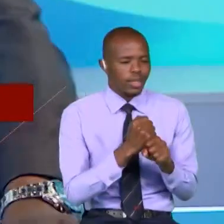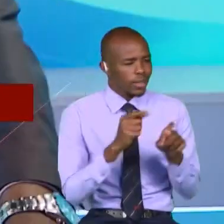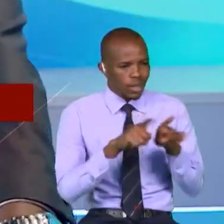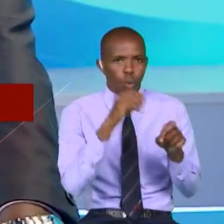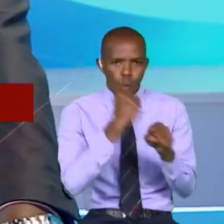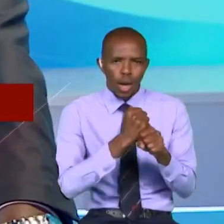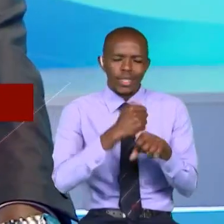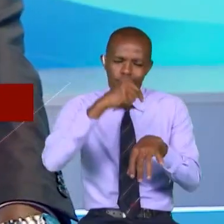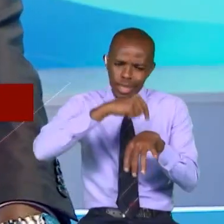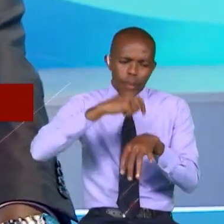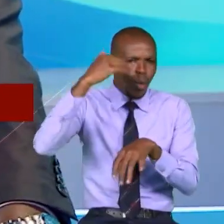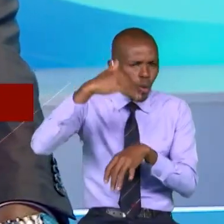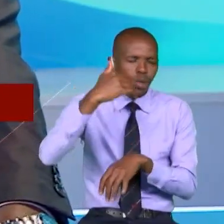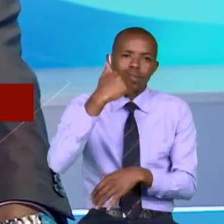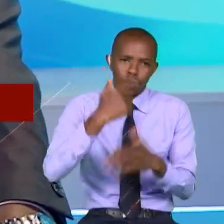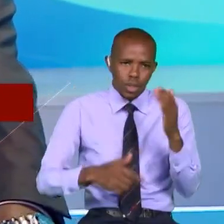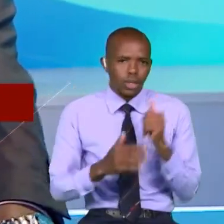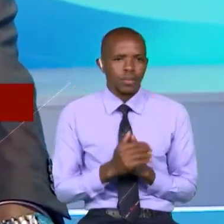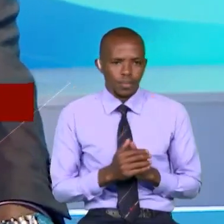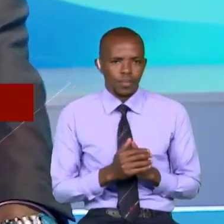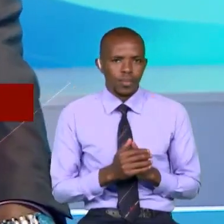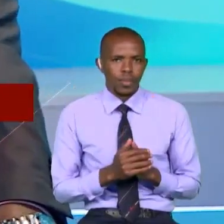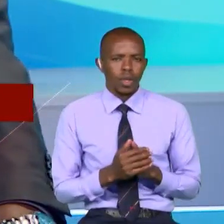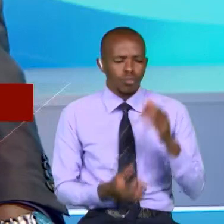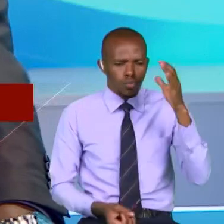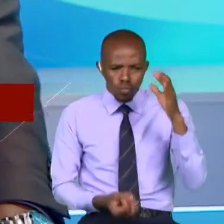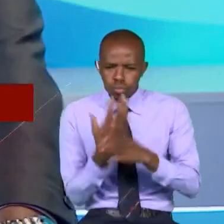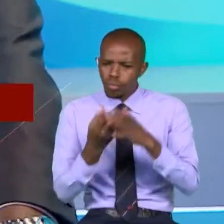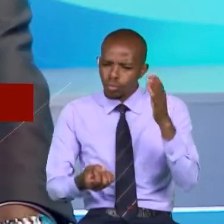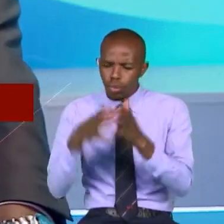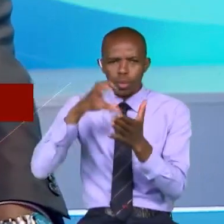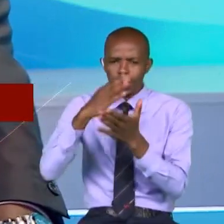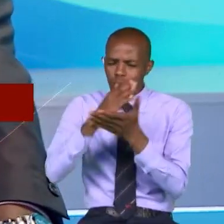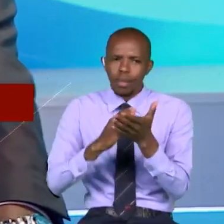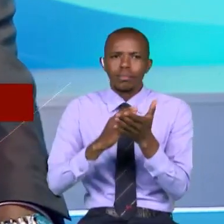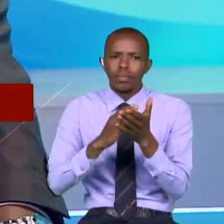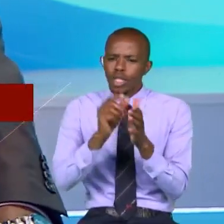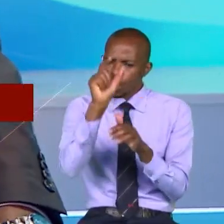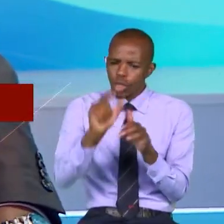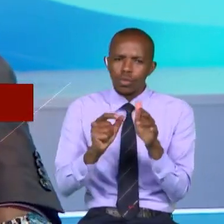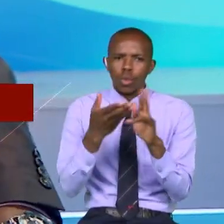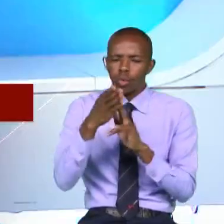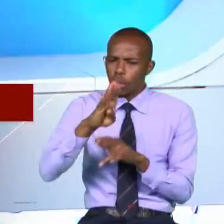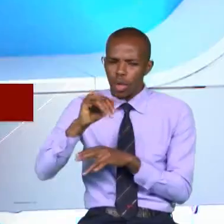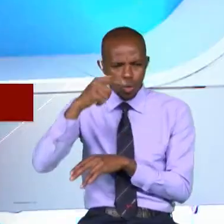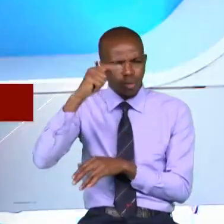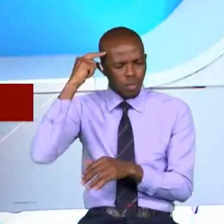time and time again, they have said that we are creating position for few people through the BBI. Do you hold that thought?